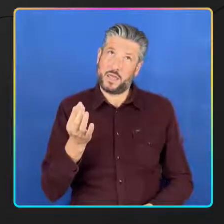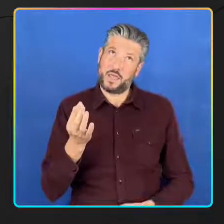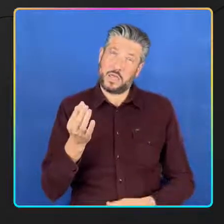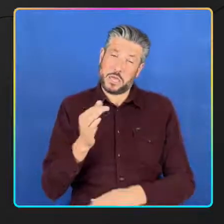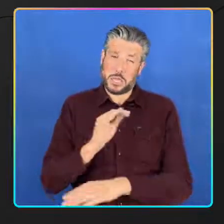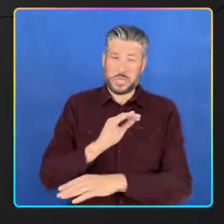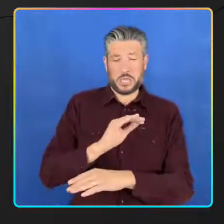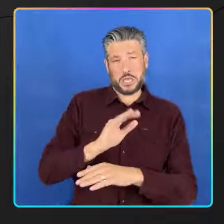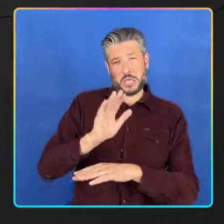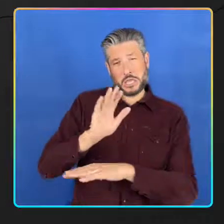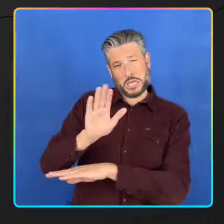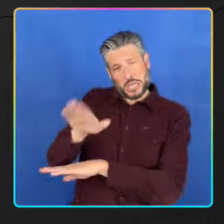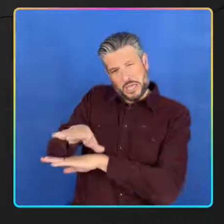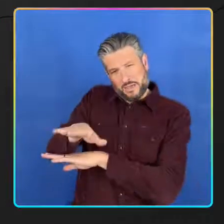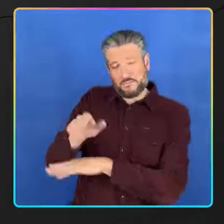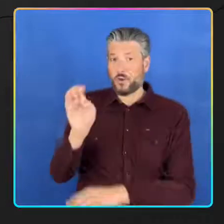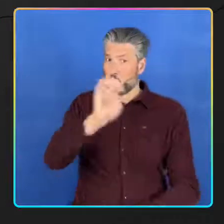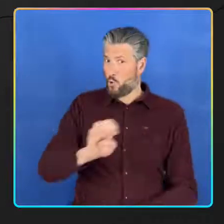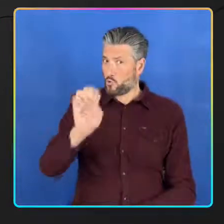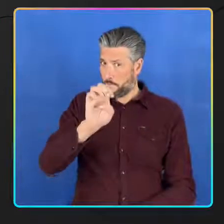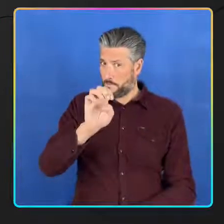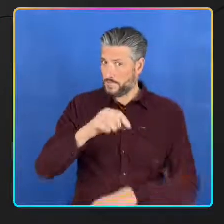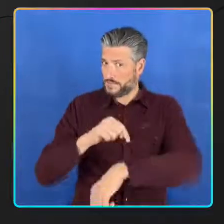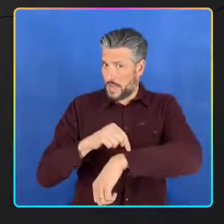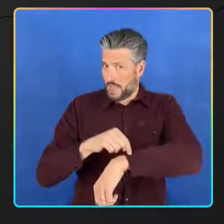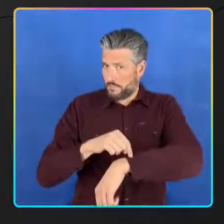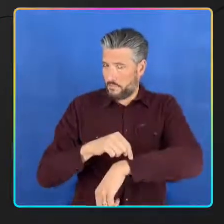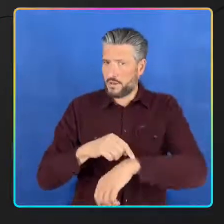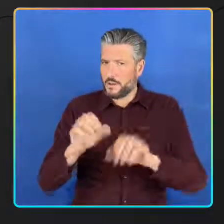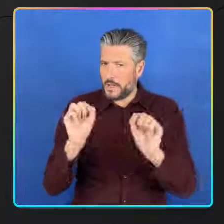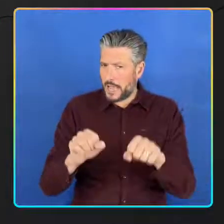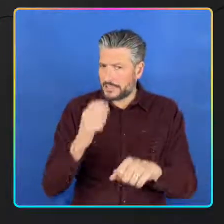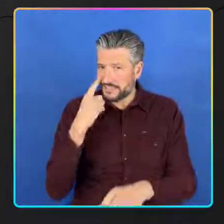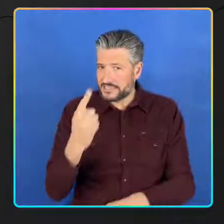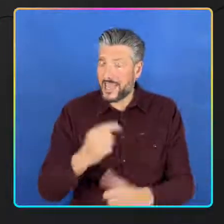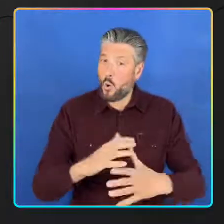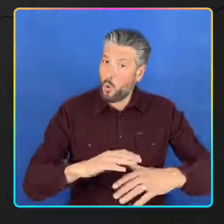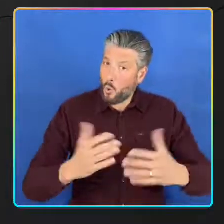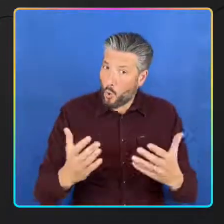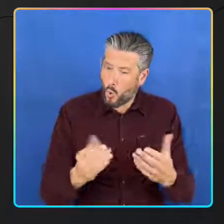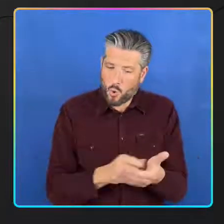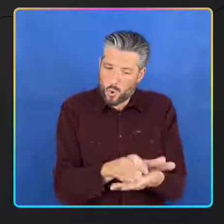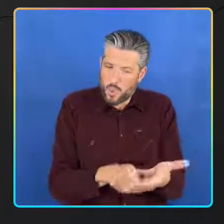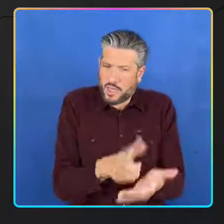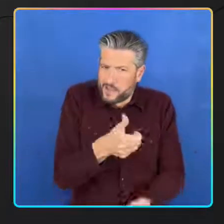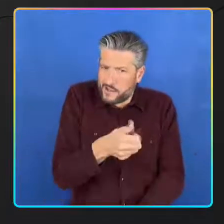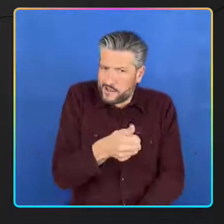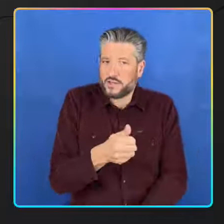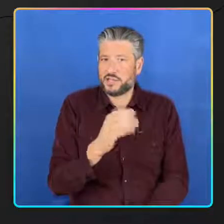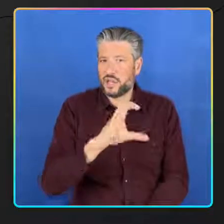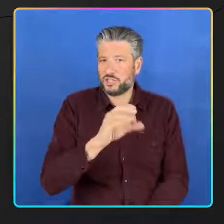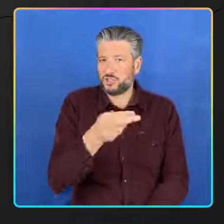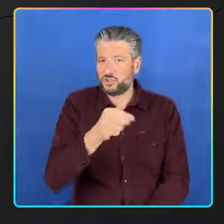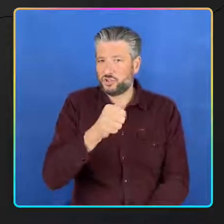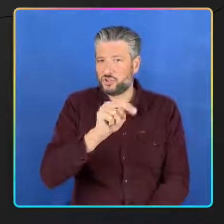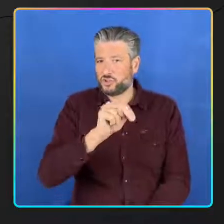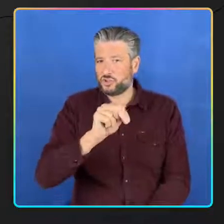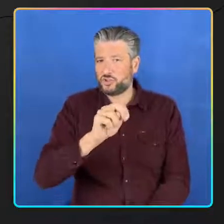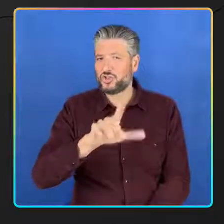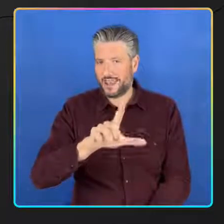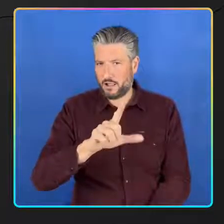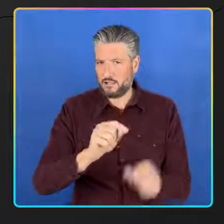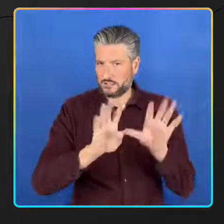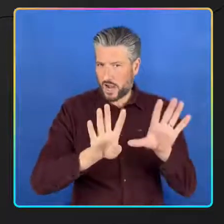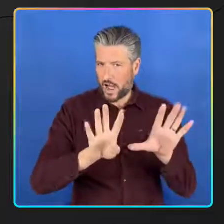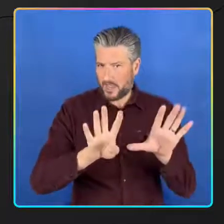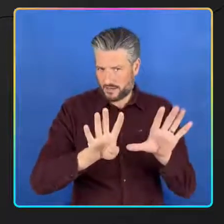catch all of these things on demand. If you search AI show on Channel 9, you can see all of them. So you don't always have to be live. I'm